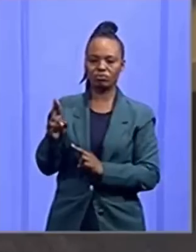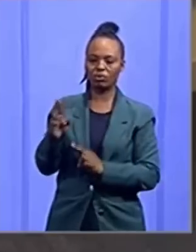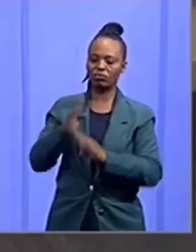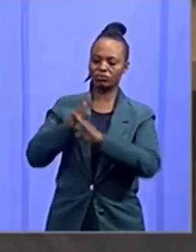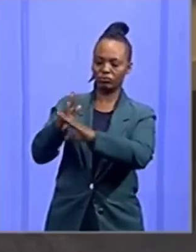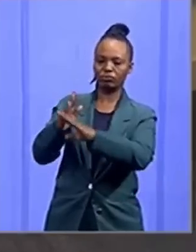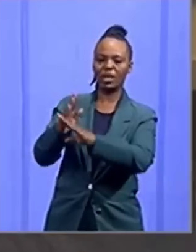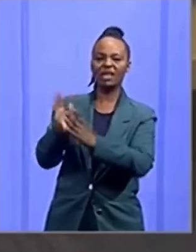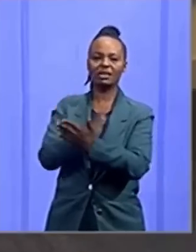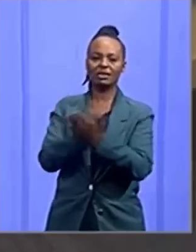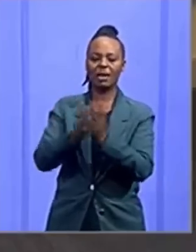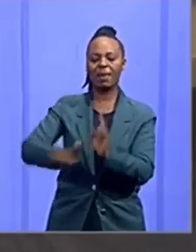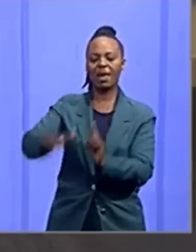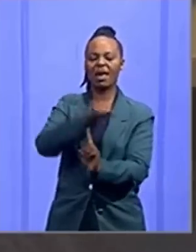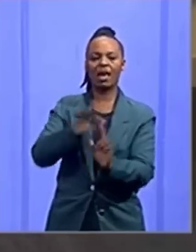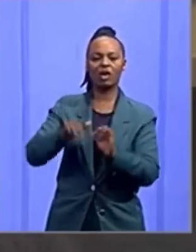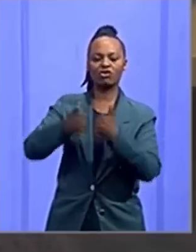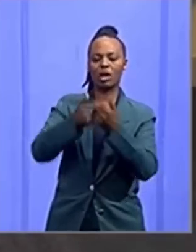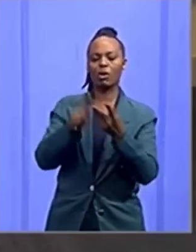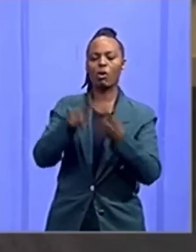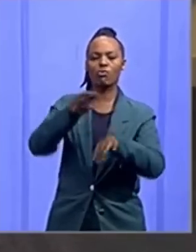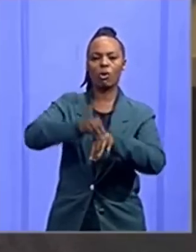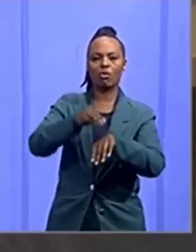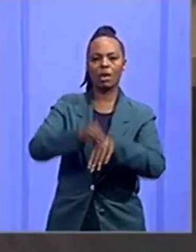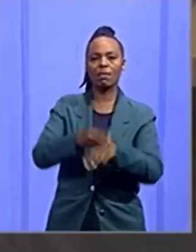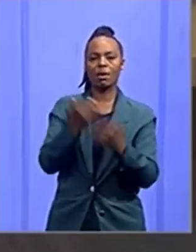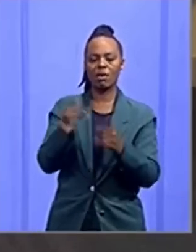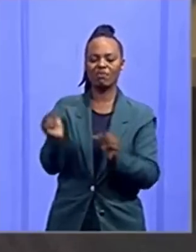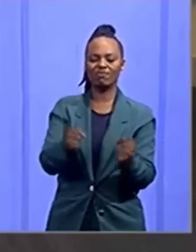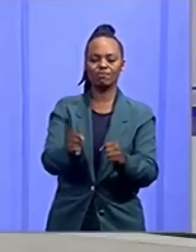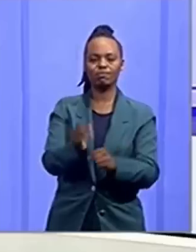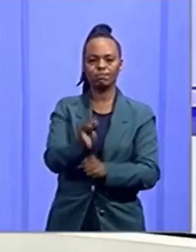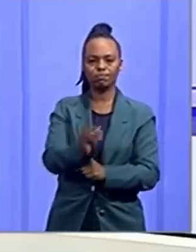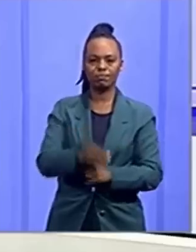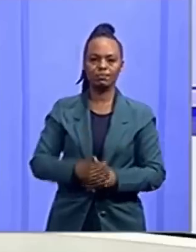of areas where there are challenges or problems, we deploy.